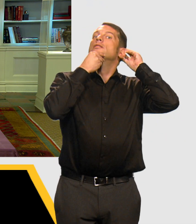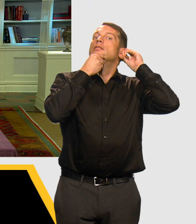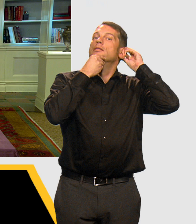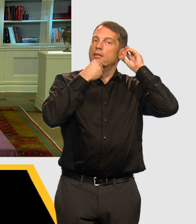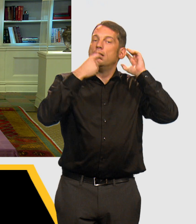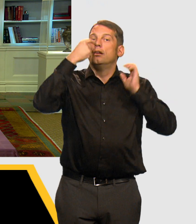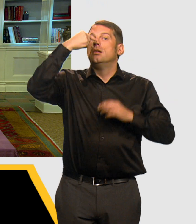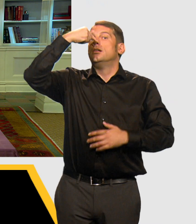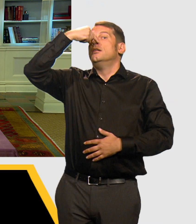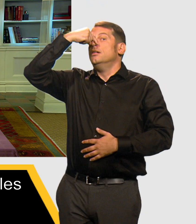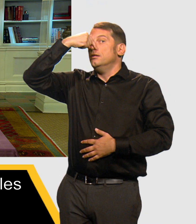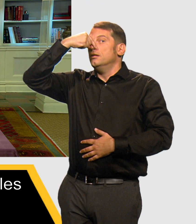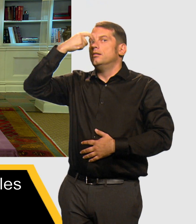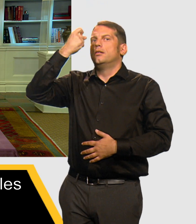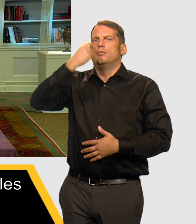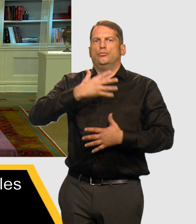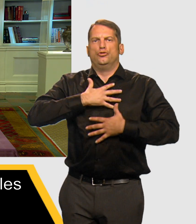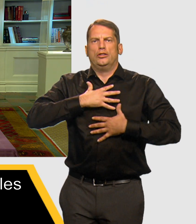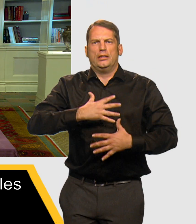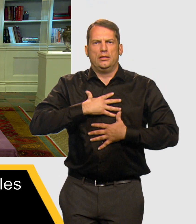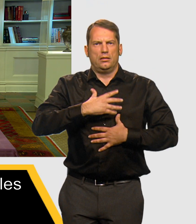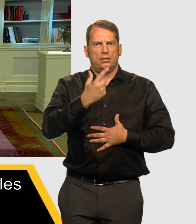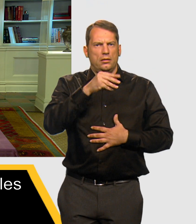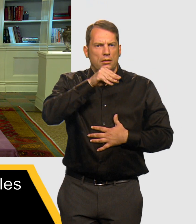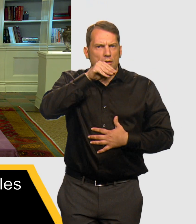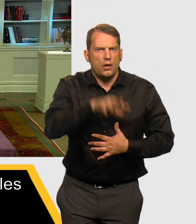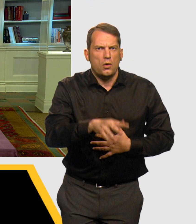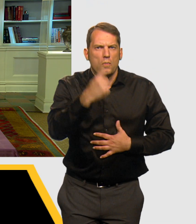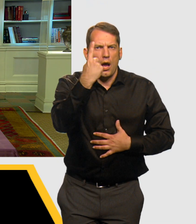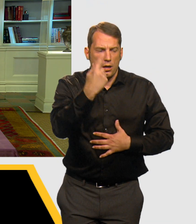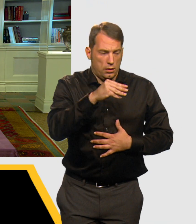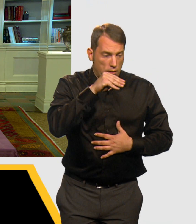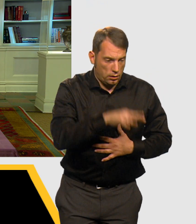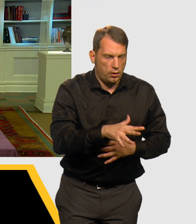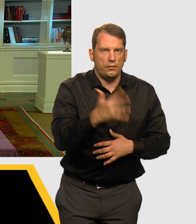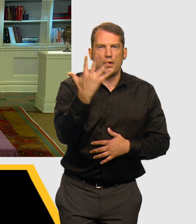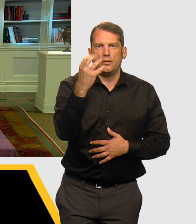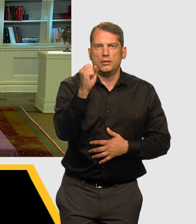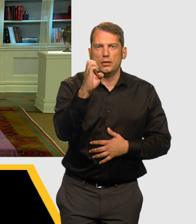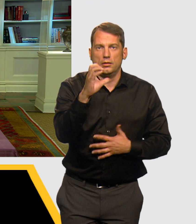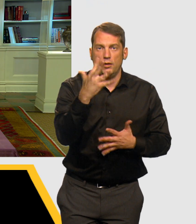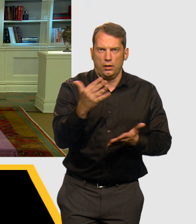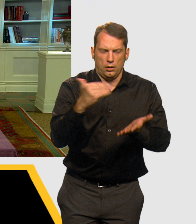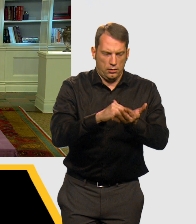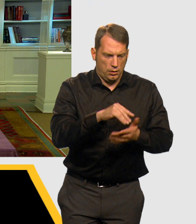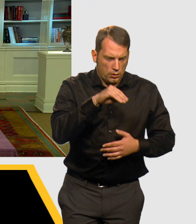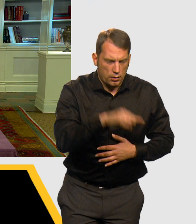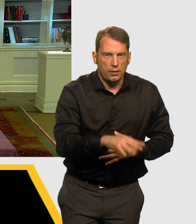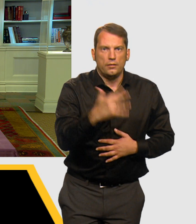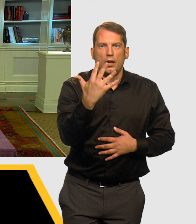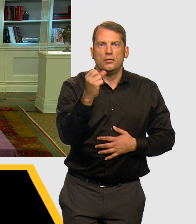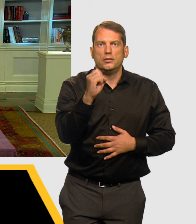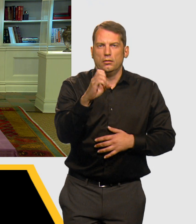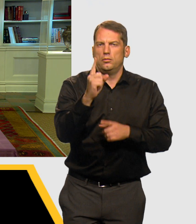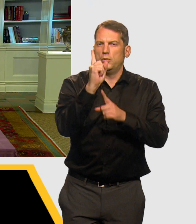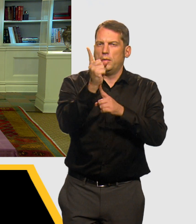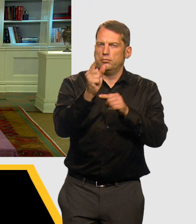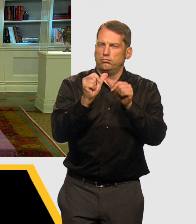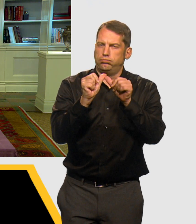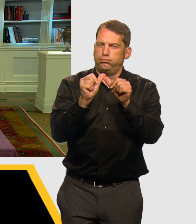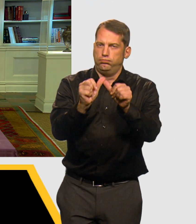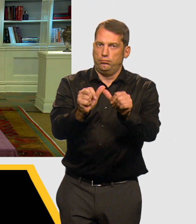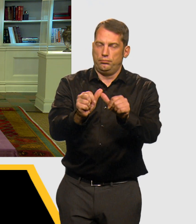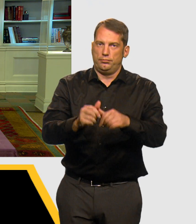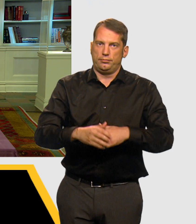Tilt the person's head back, pinch both nostrils, and breathe one quick breath every 5 seconds for 1